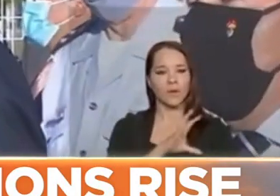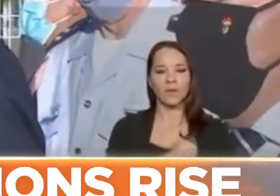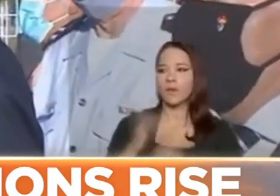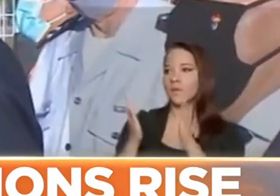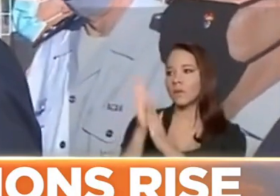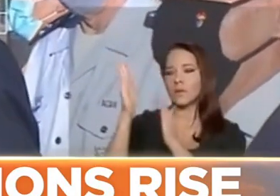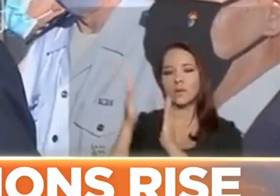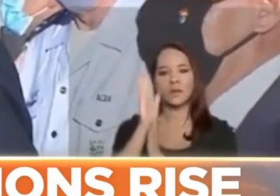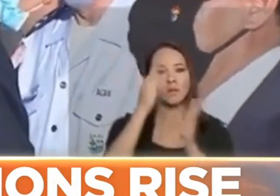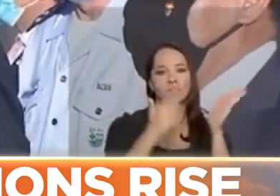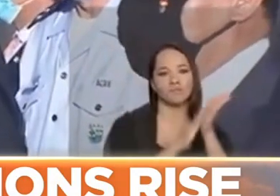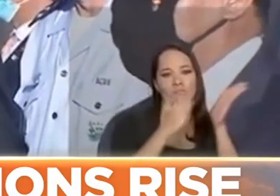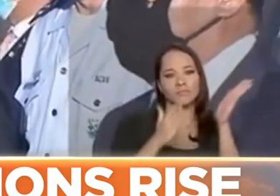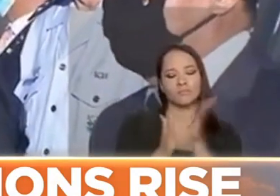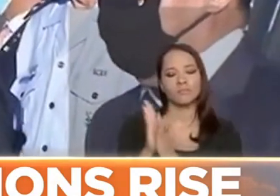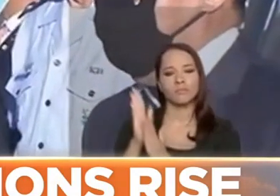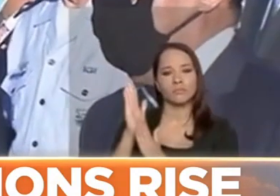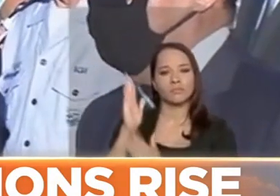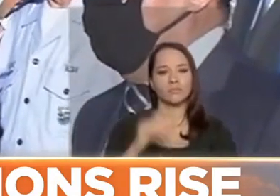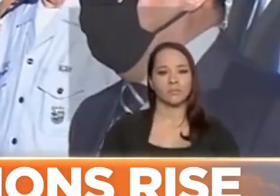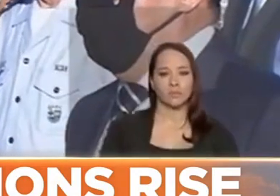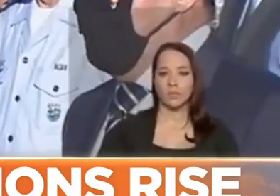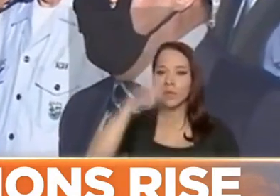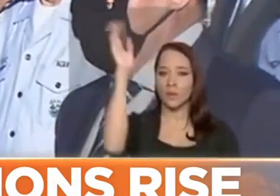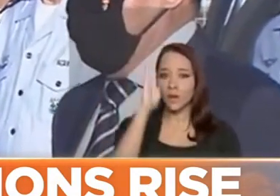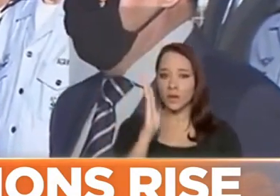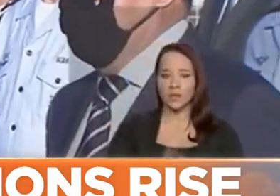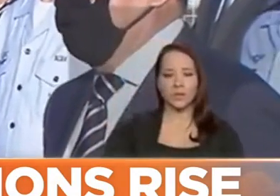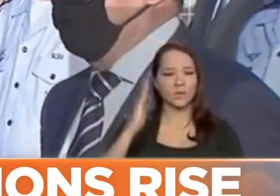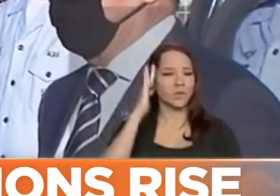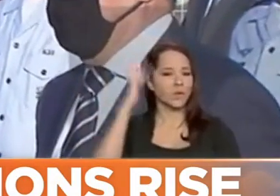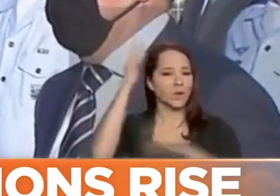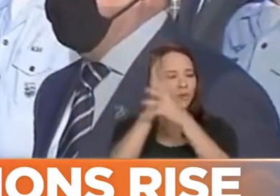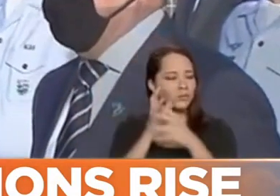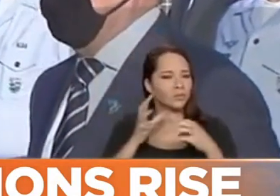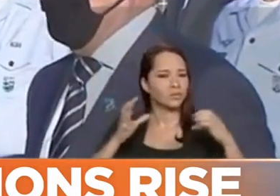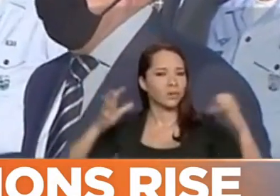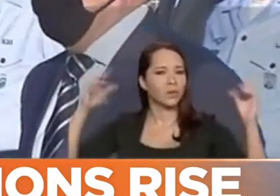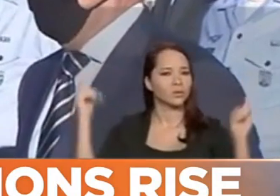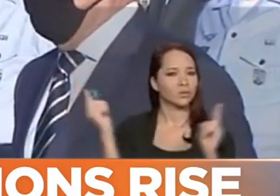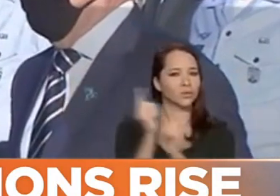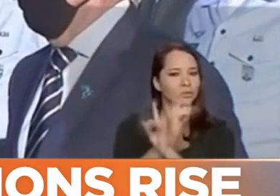24 hours after a federal judge ordered him to wear a mask when out in public, he was seen wearing one.